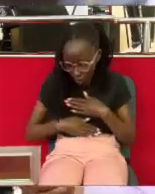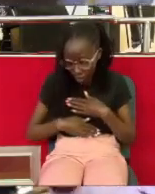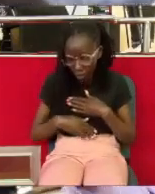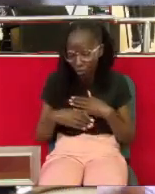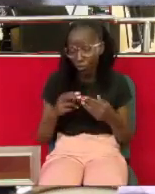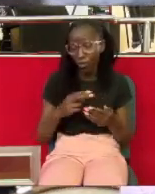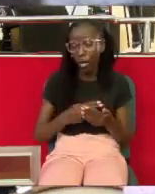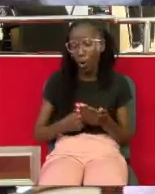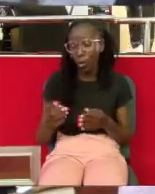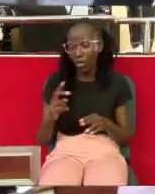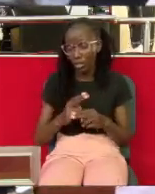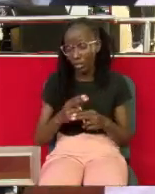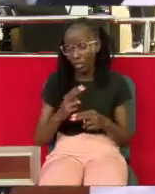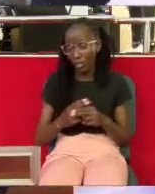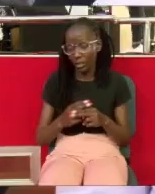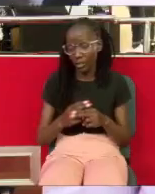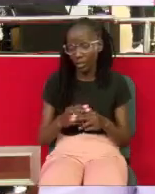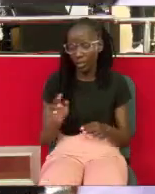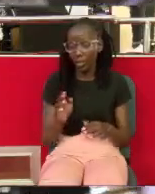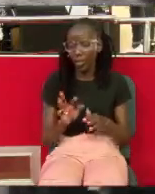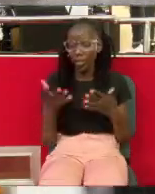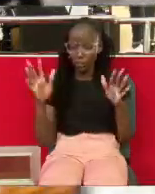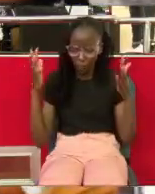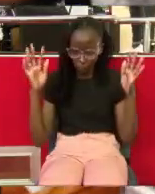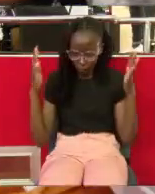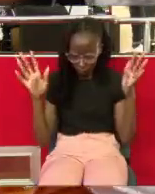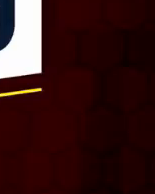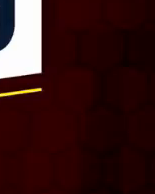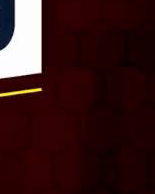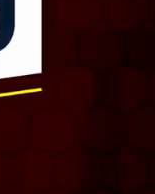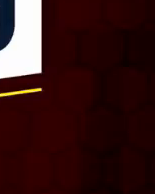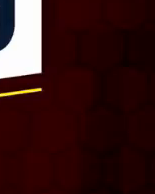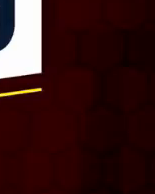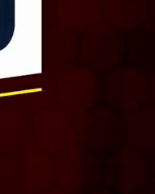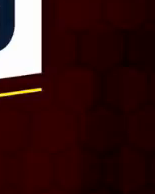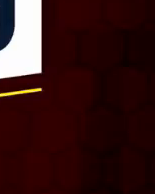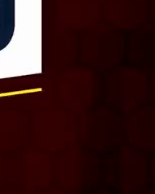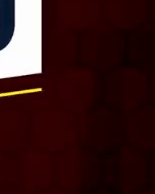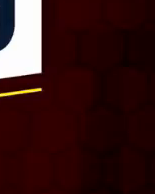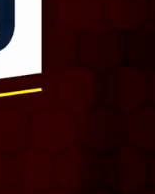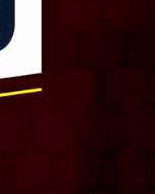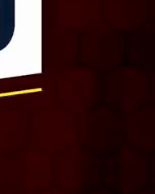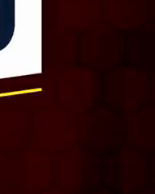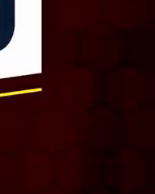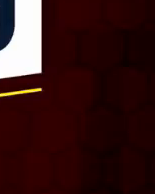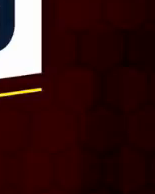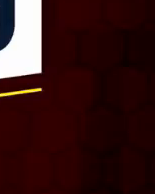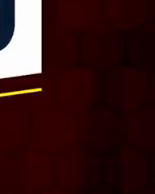holy name. Someone celebrate the Lord. Hallelujah.